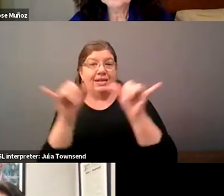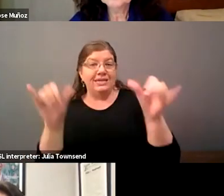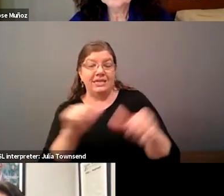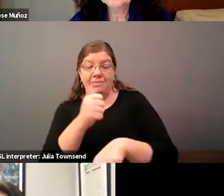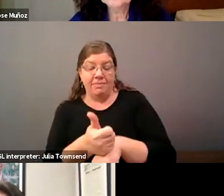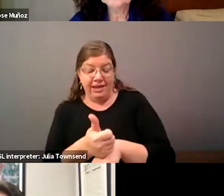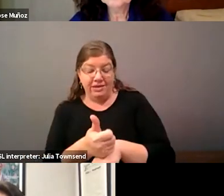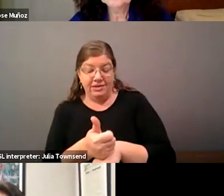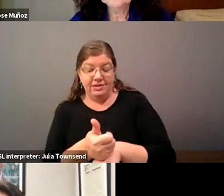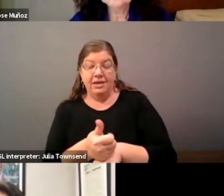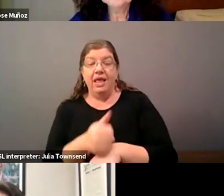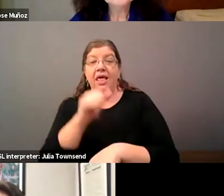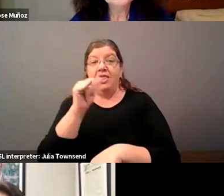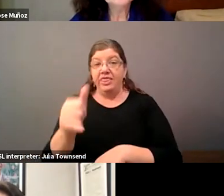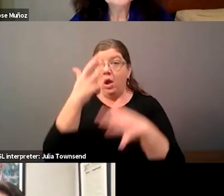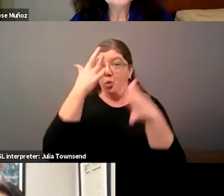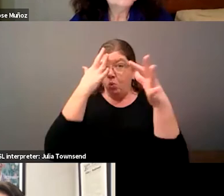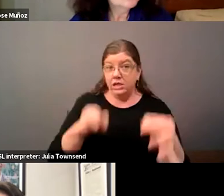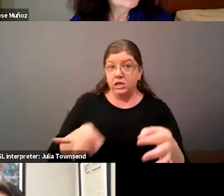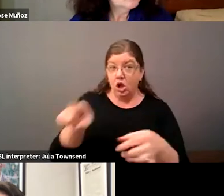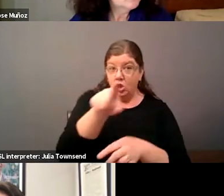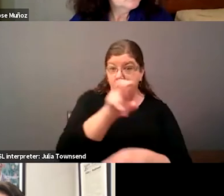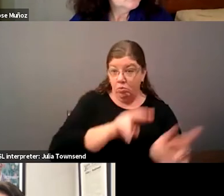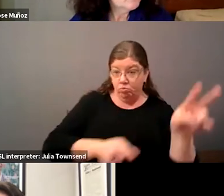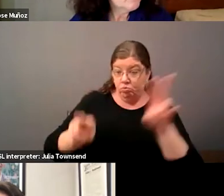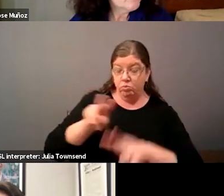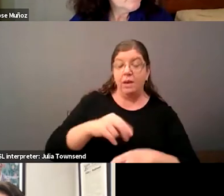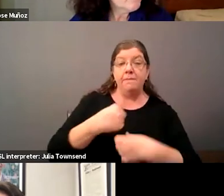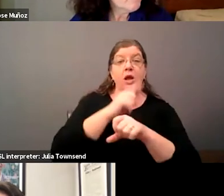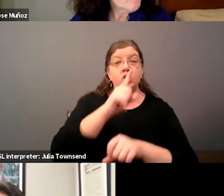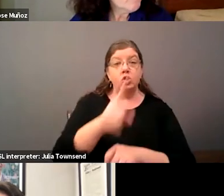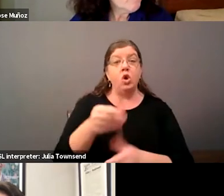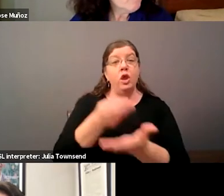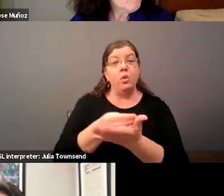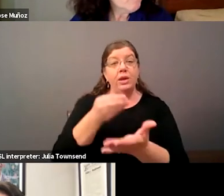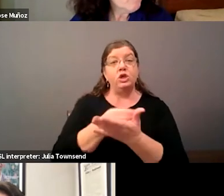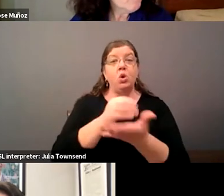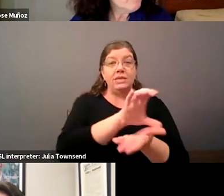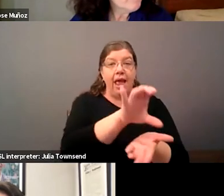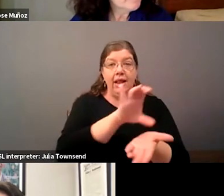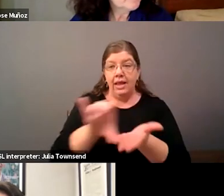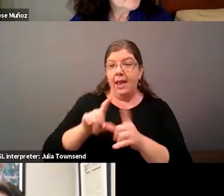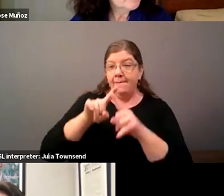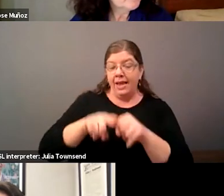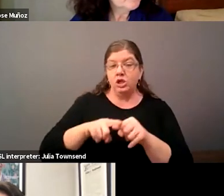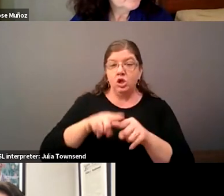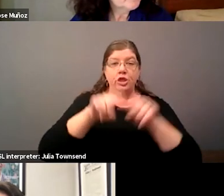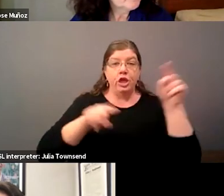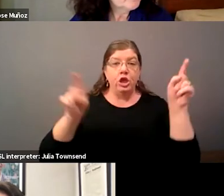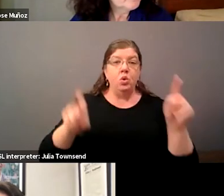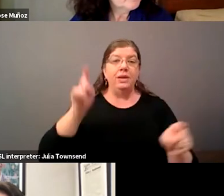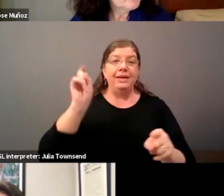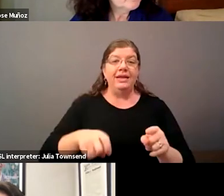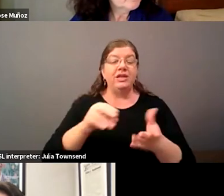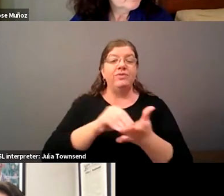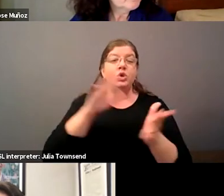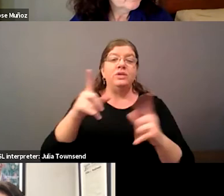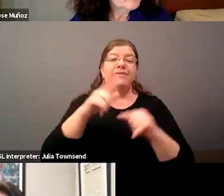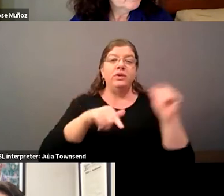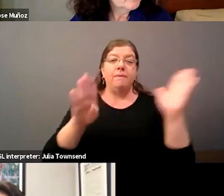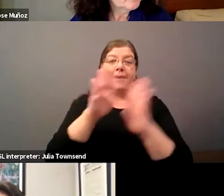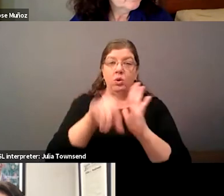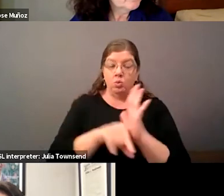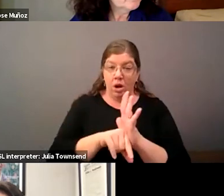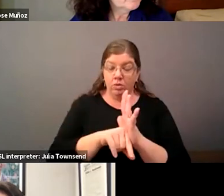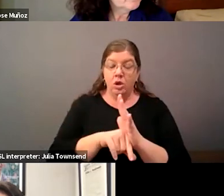resolution in front of you ensures that resources are allocated based on the unique needs of students from diverse backgrounds when addressing